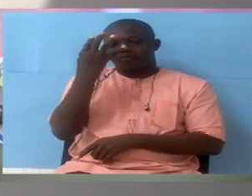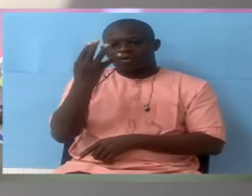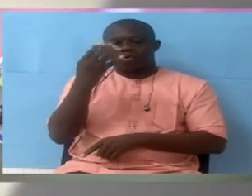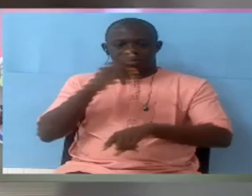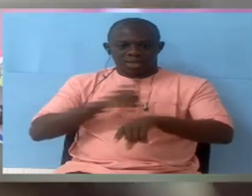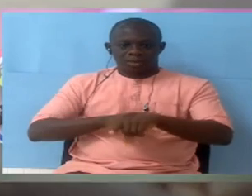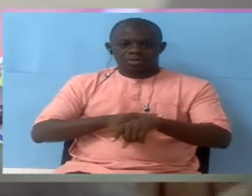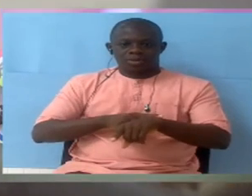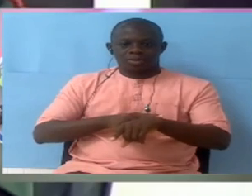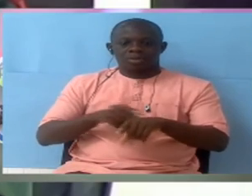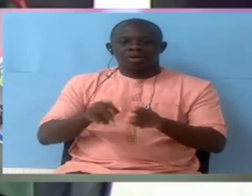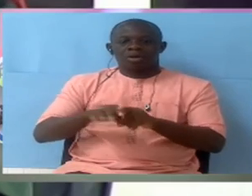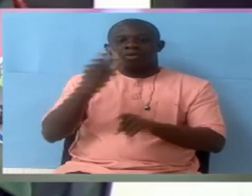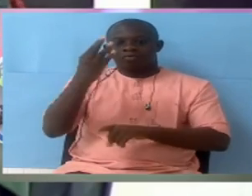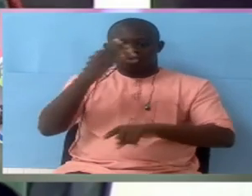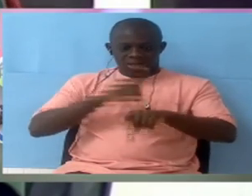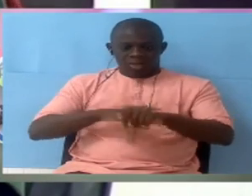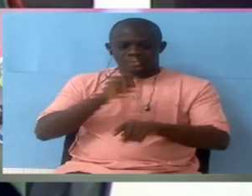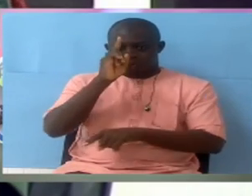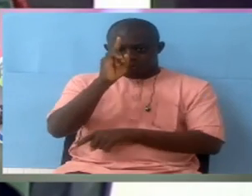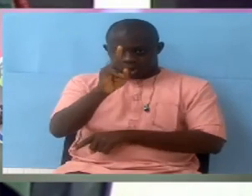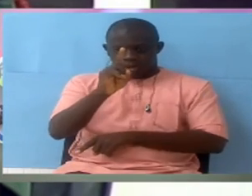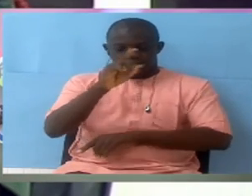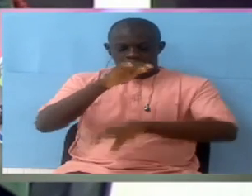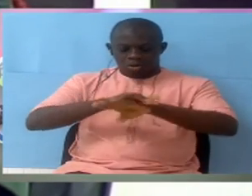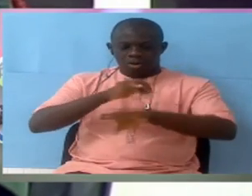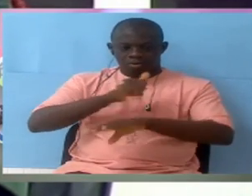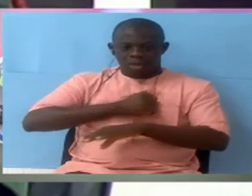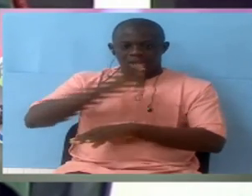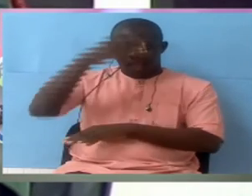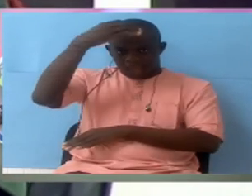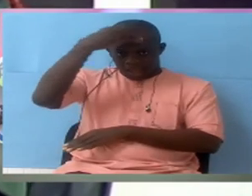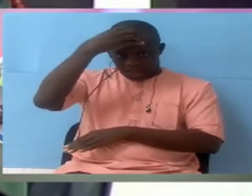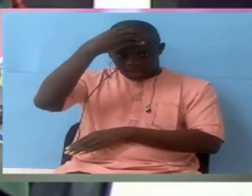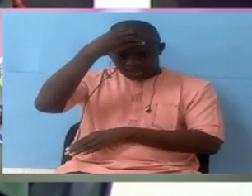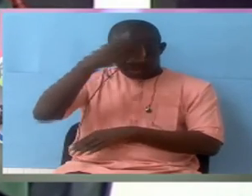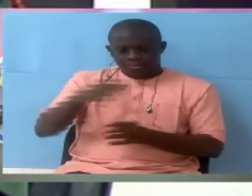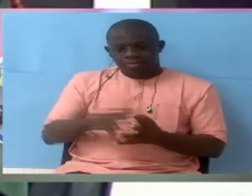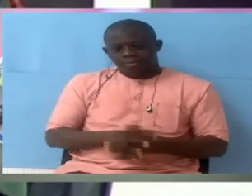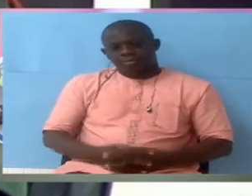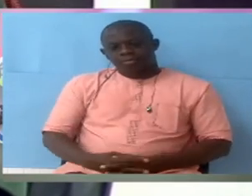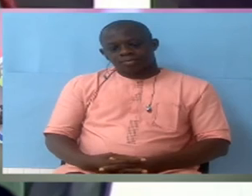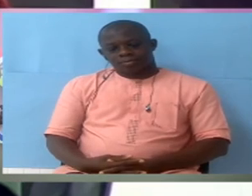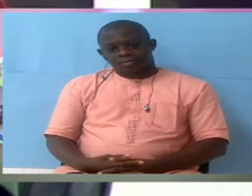lañ def mas ak kuran bobu. Ñenen ti yon ben bi suma bopa bi.